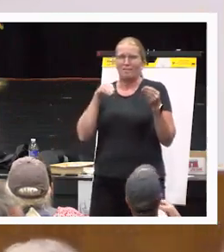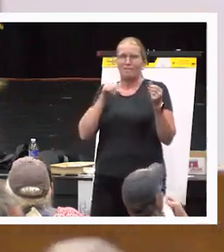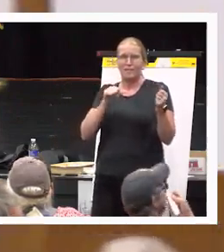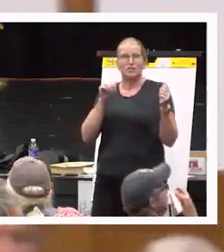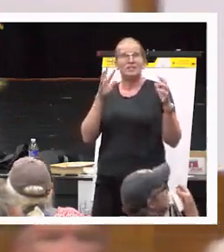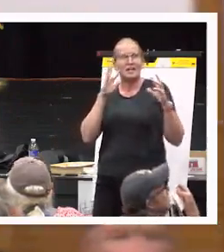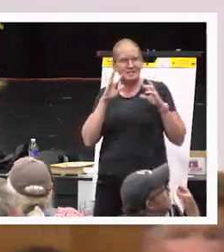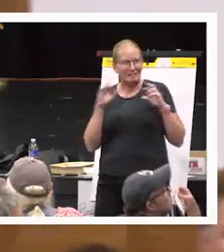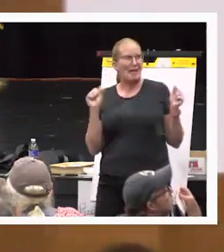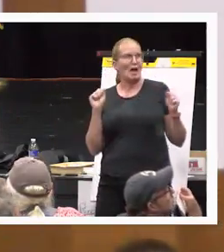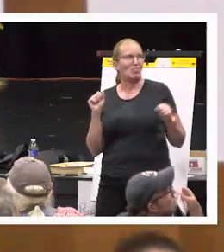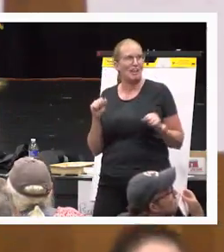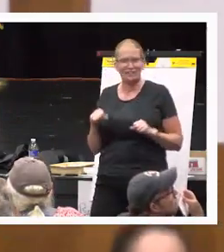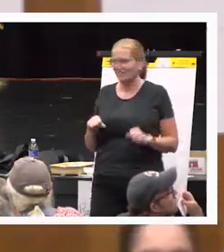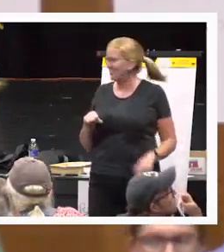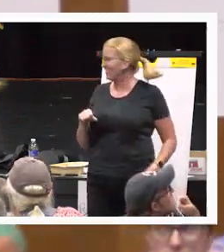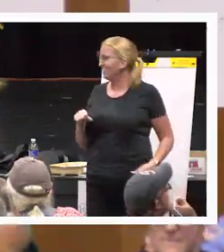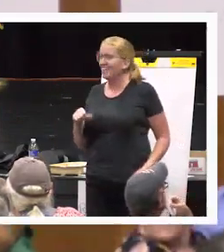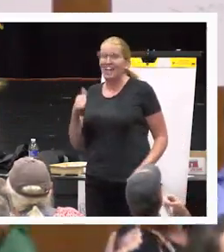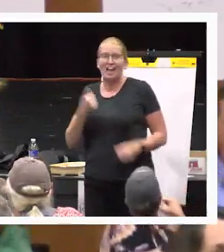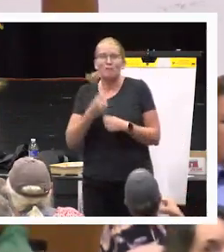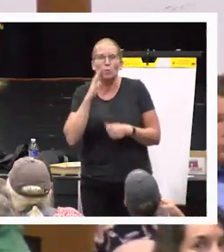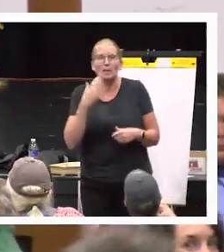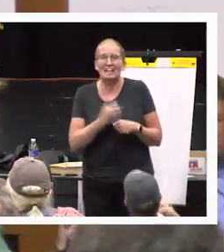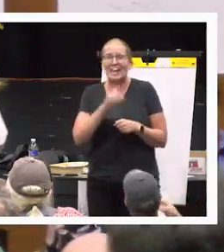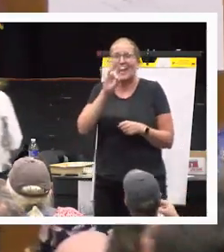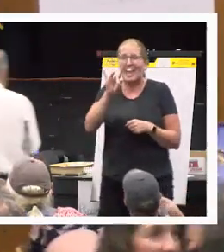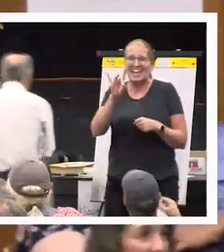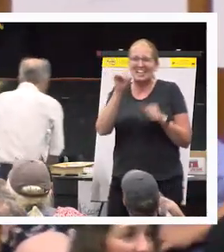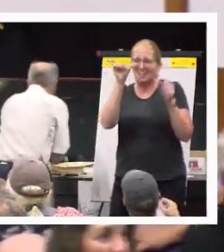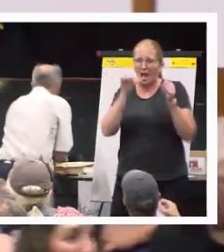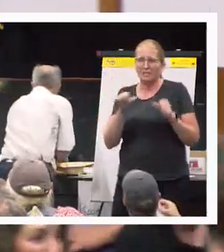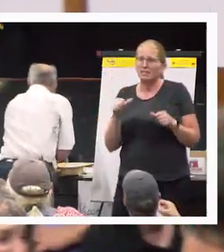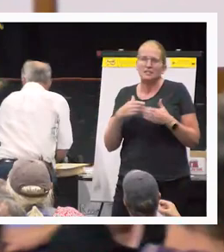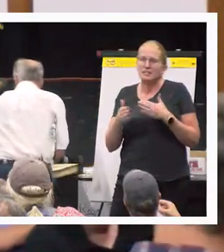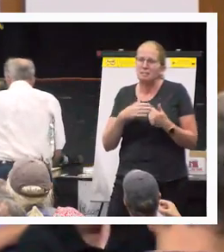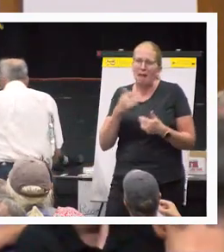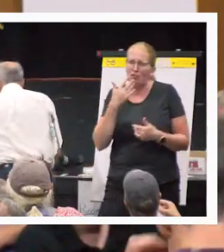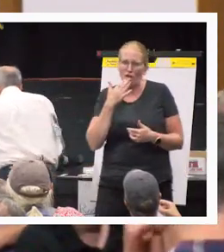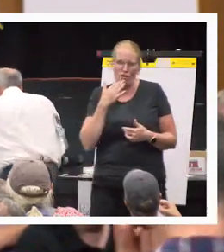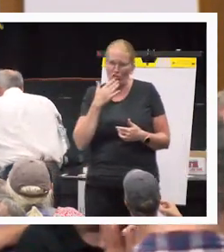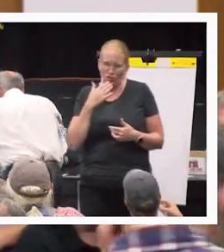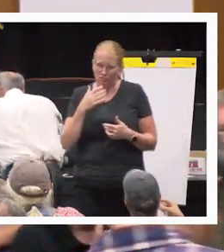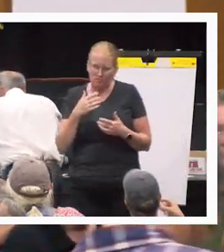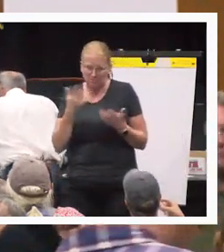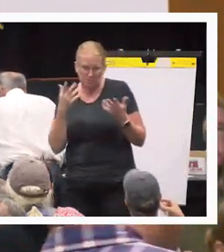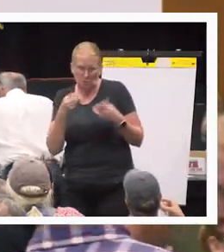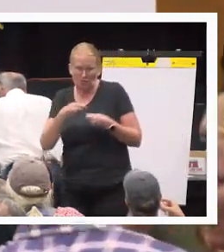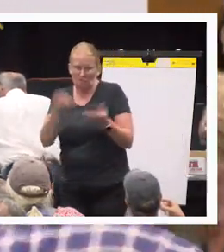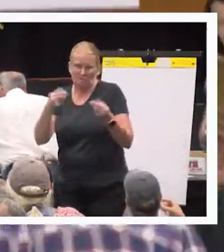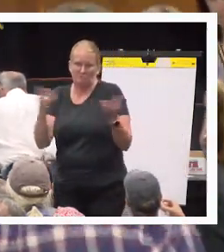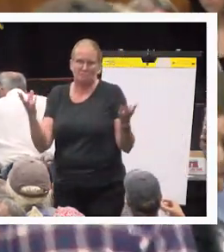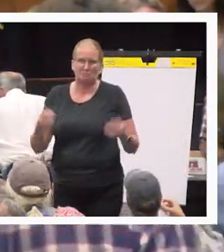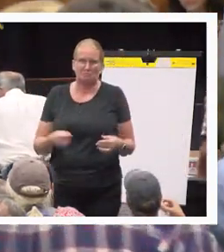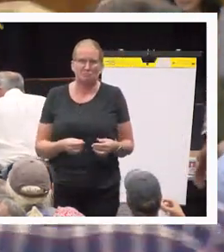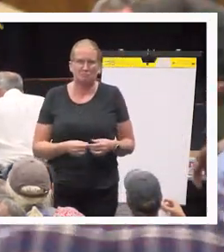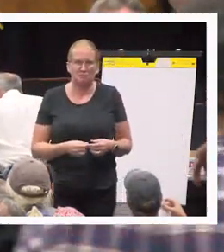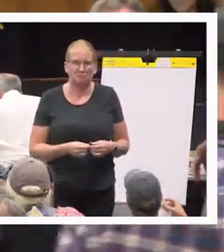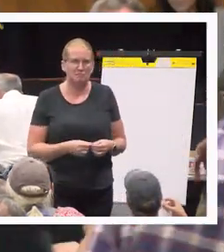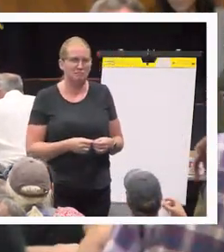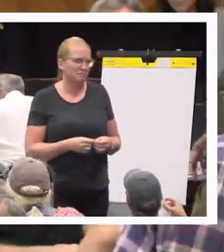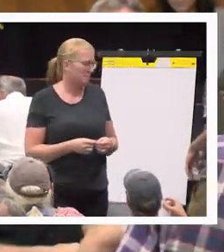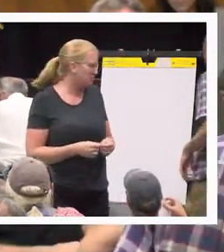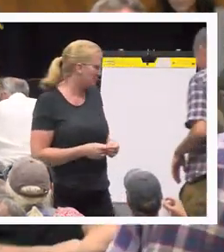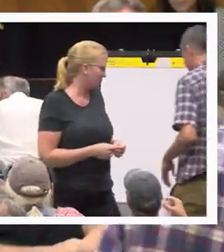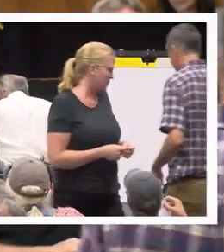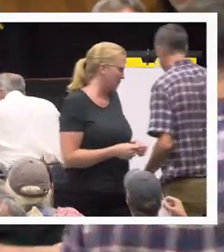dots. Everyone gets 8 dots. The colors don't make any difference at all. You can tell I did this at my kitchen